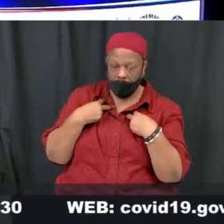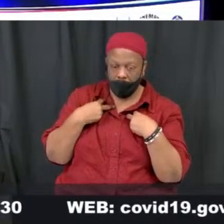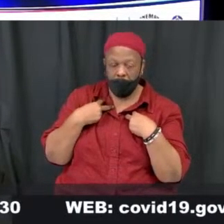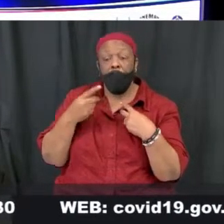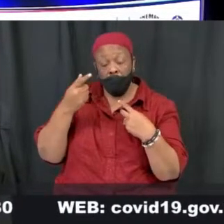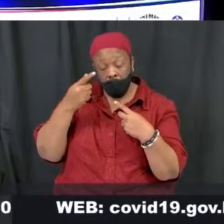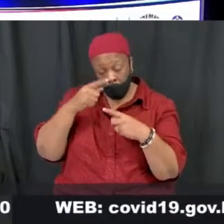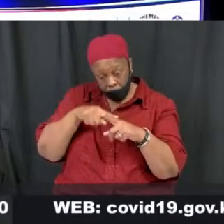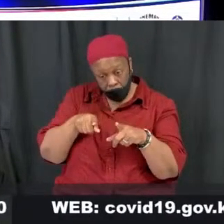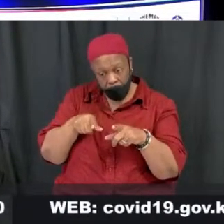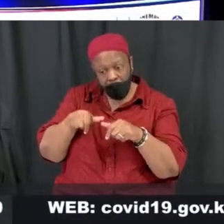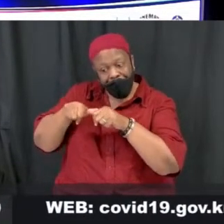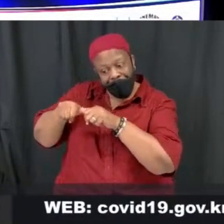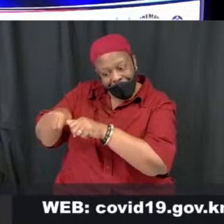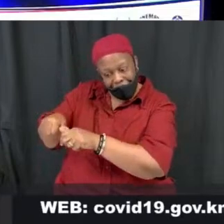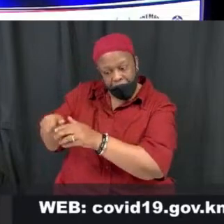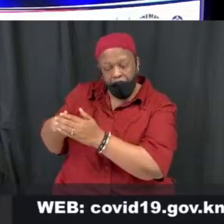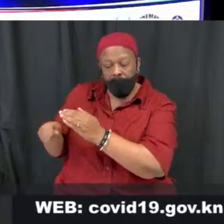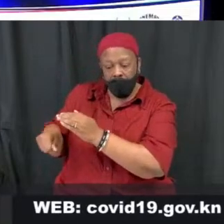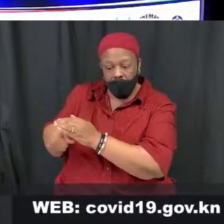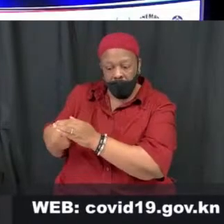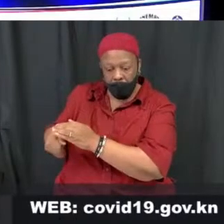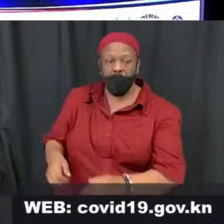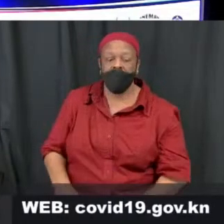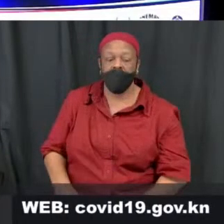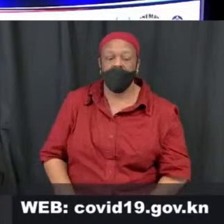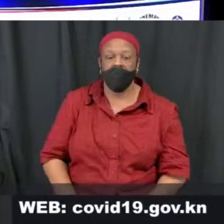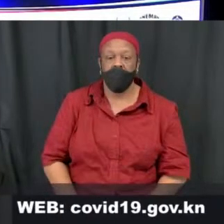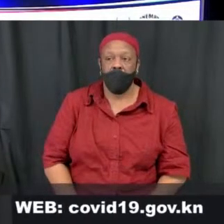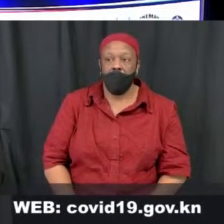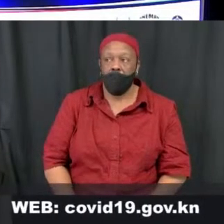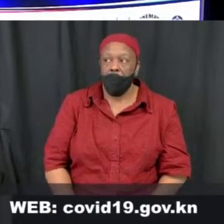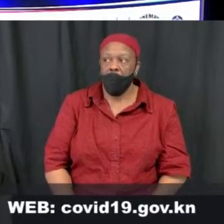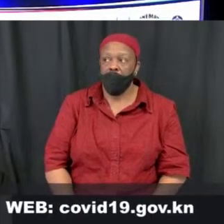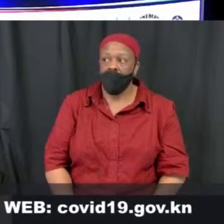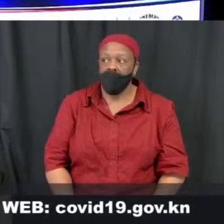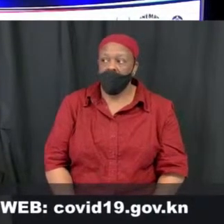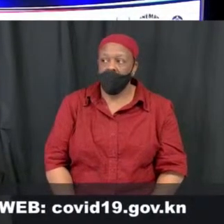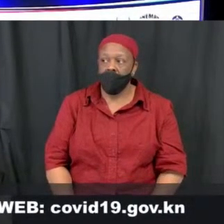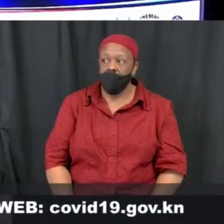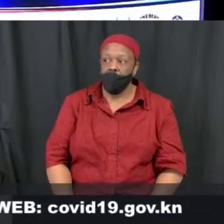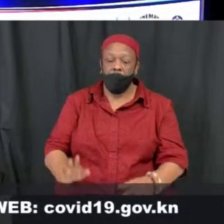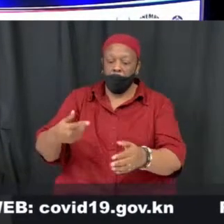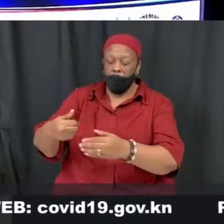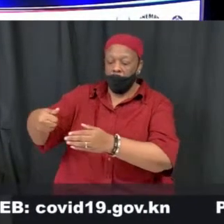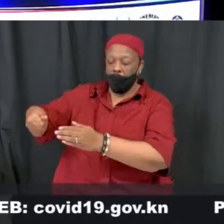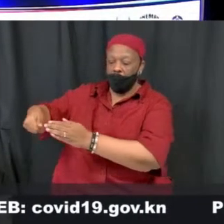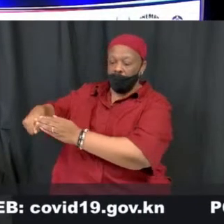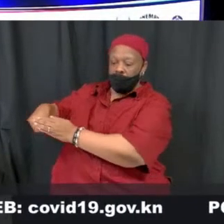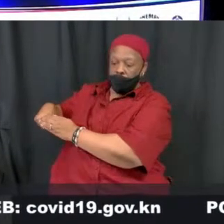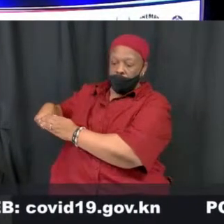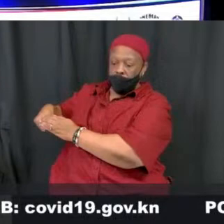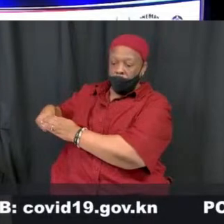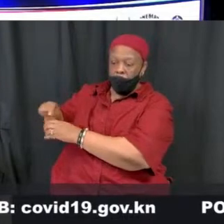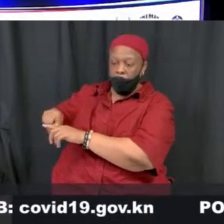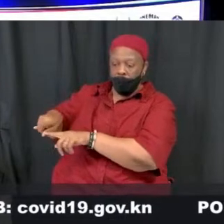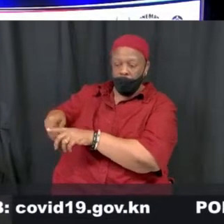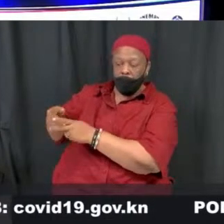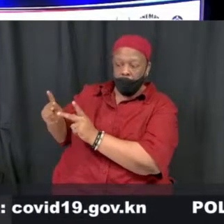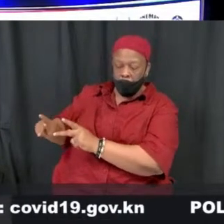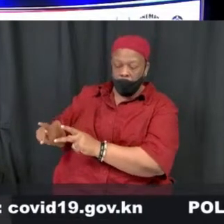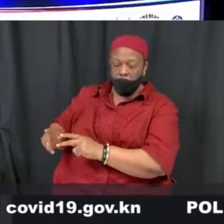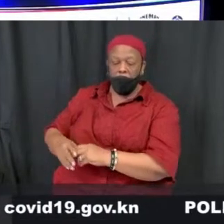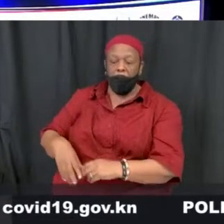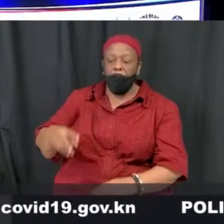in quarantine. Once they were diagnosed, they were placed in isolation, they were